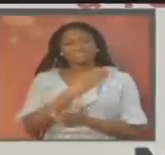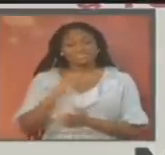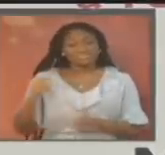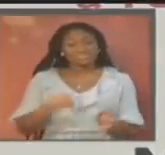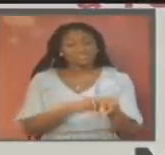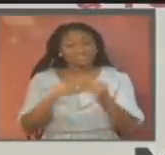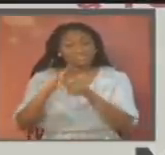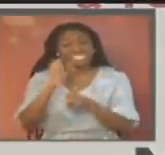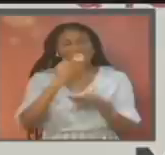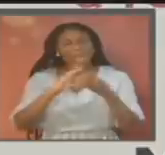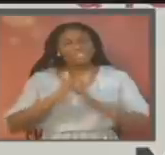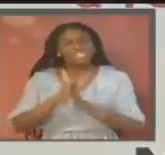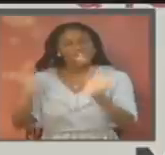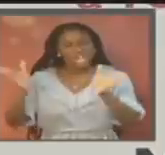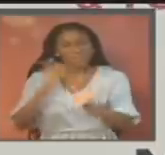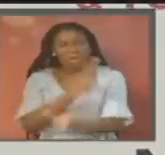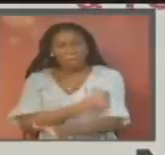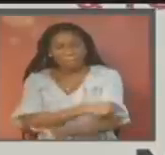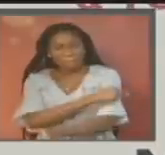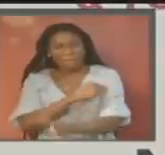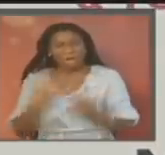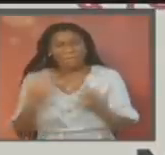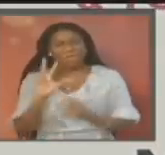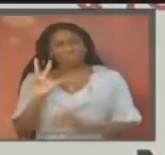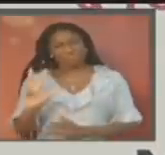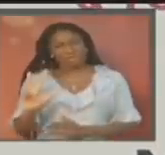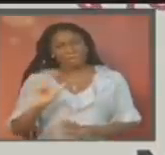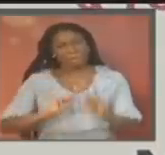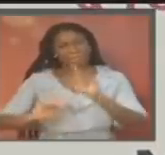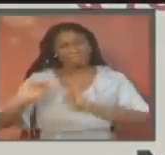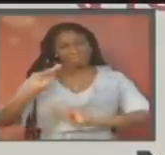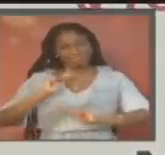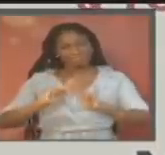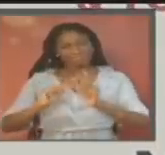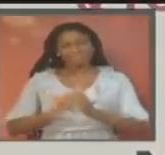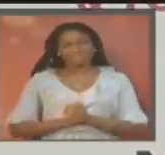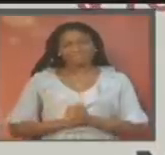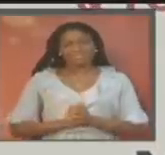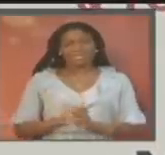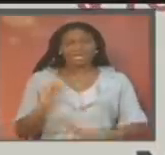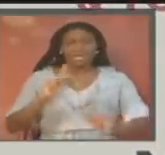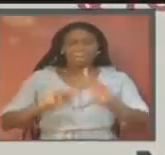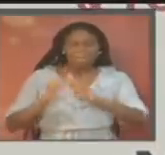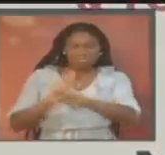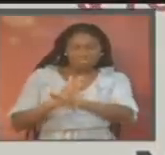and Scarborough General Hospital, Signal Hill, 3. Step-down facilities,